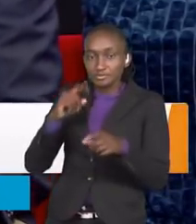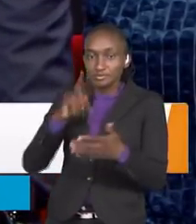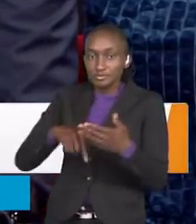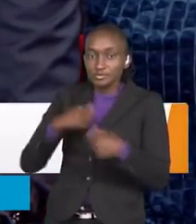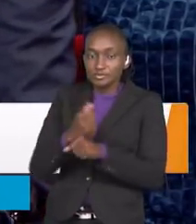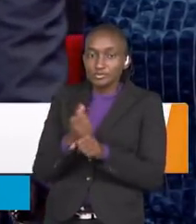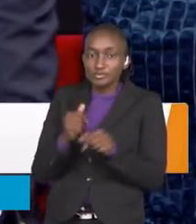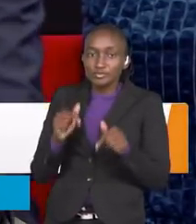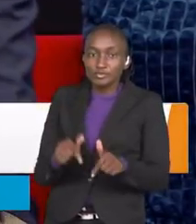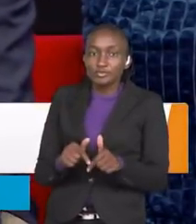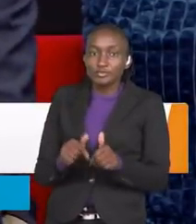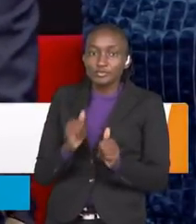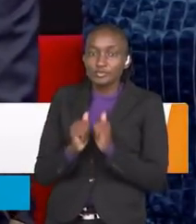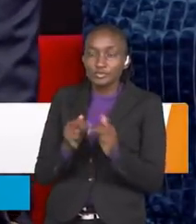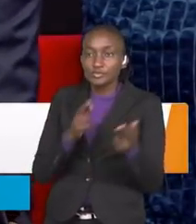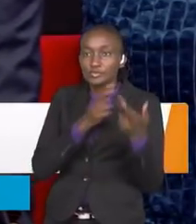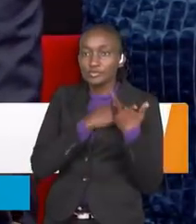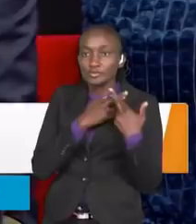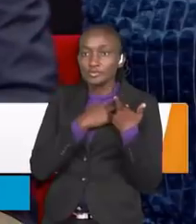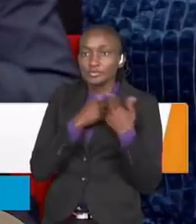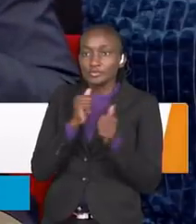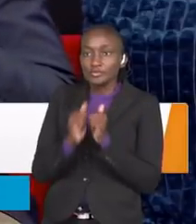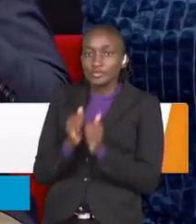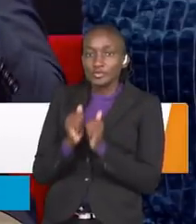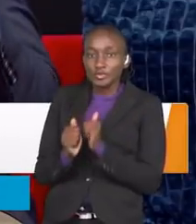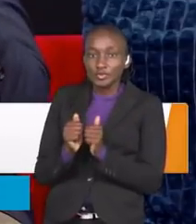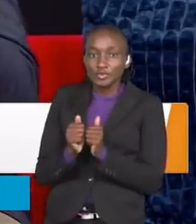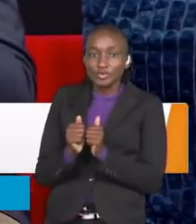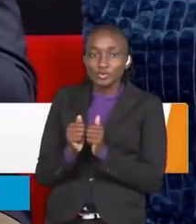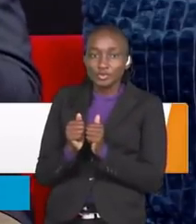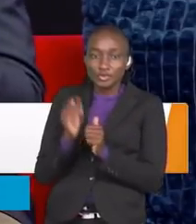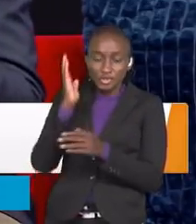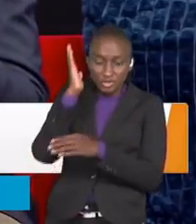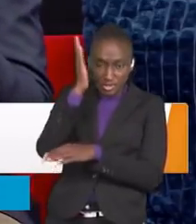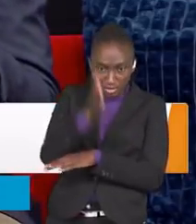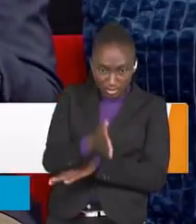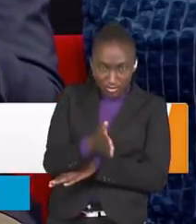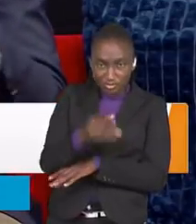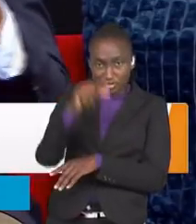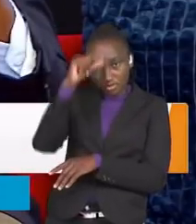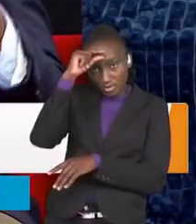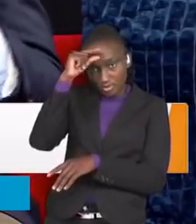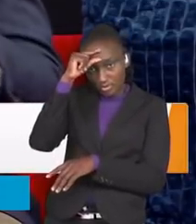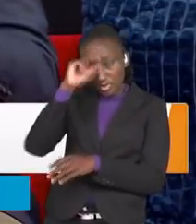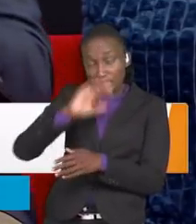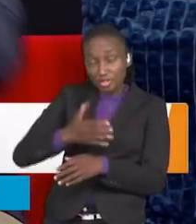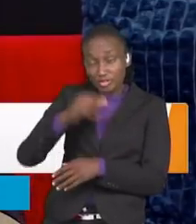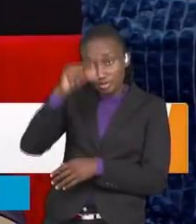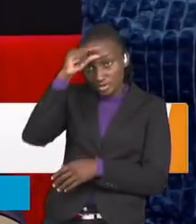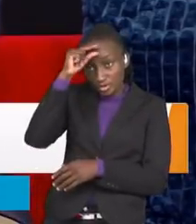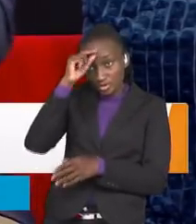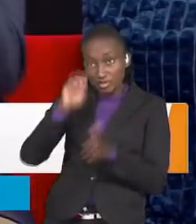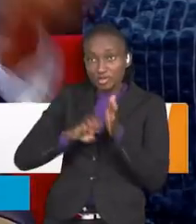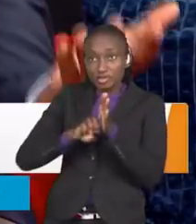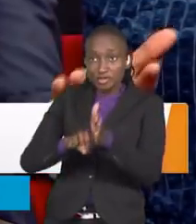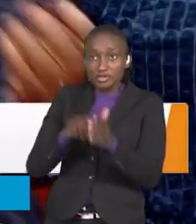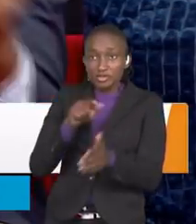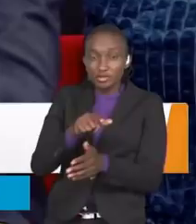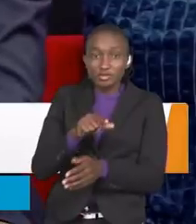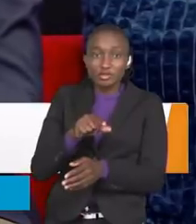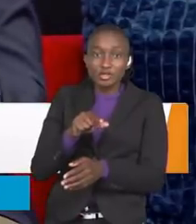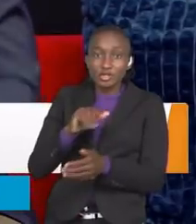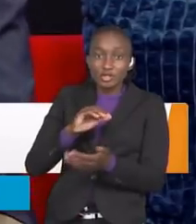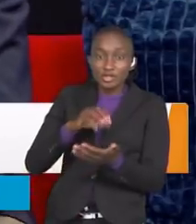now, it's a responsibility that should just be directly to the county government, for example, now for your case, Homa Bay